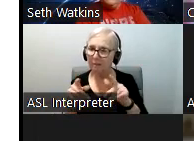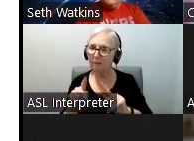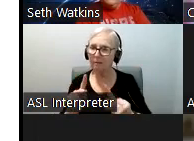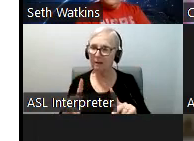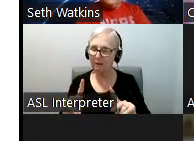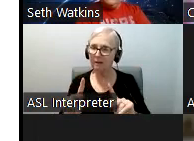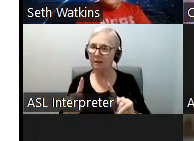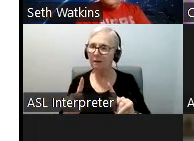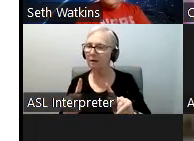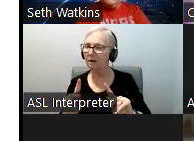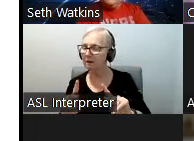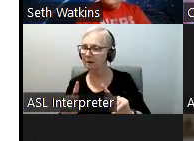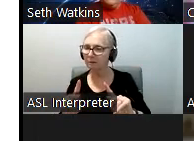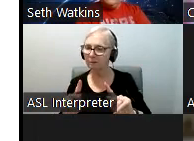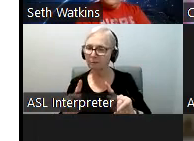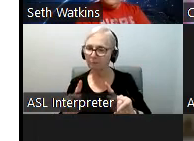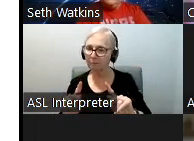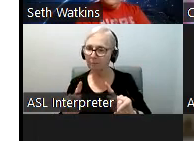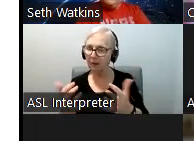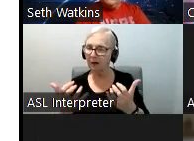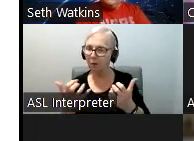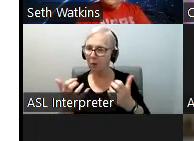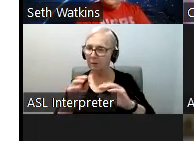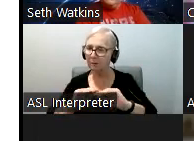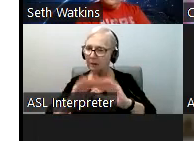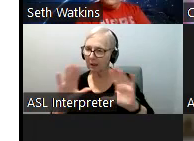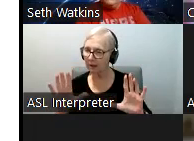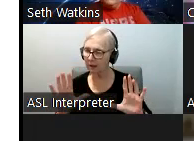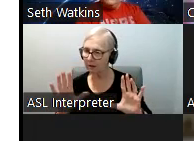Chair. Yes. I just want to be clear.